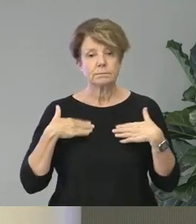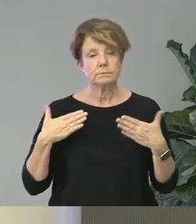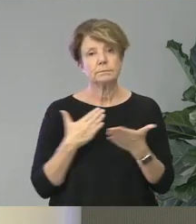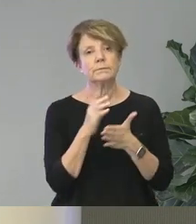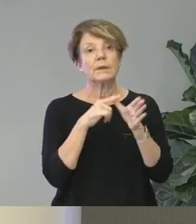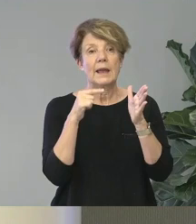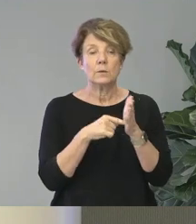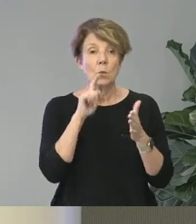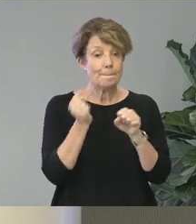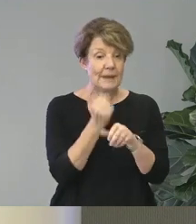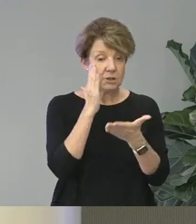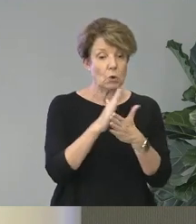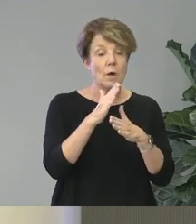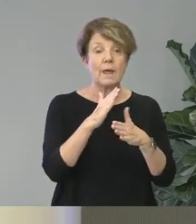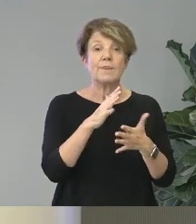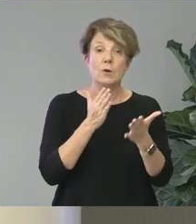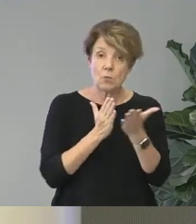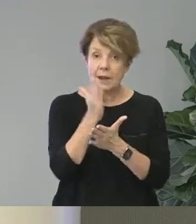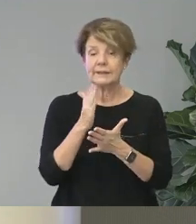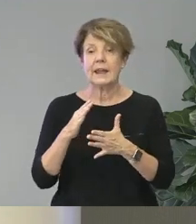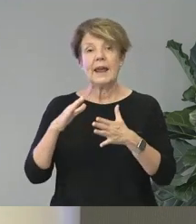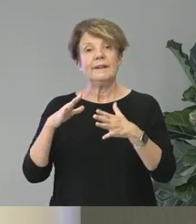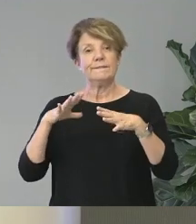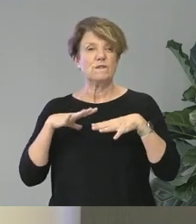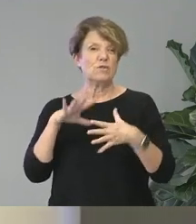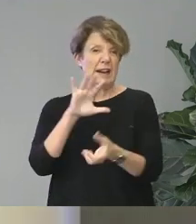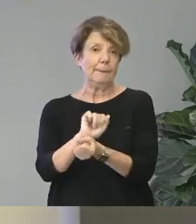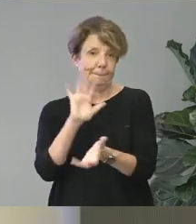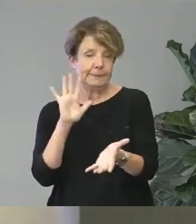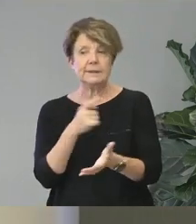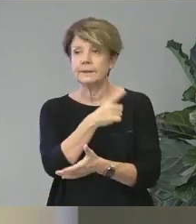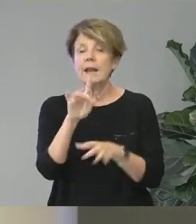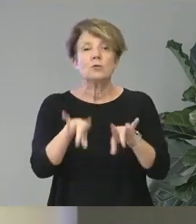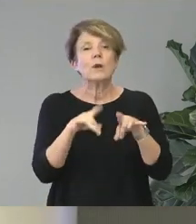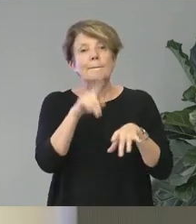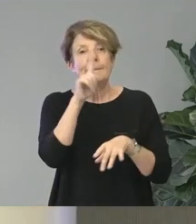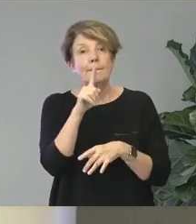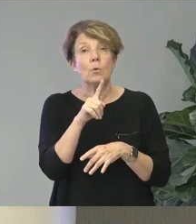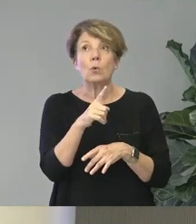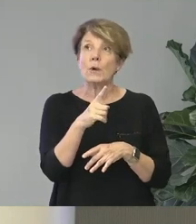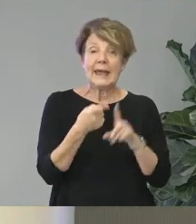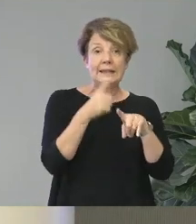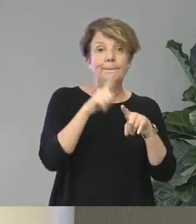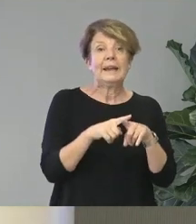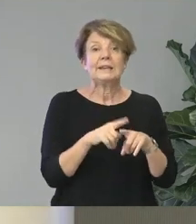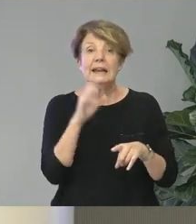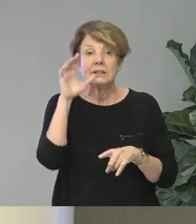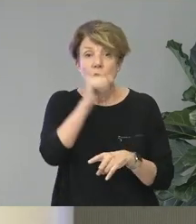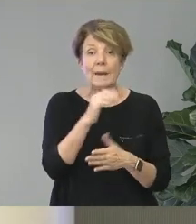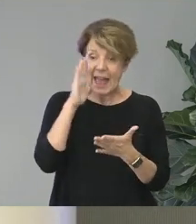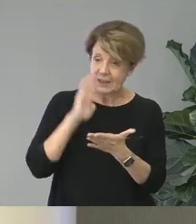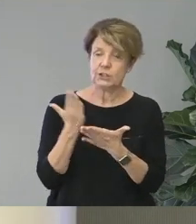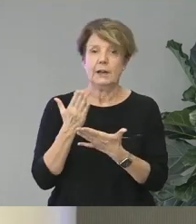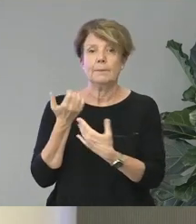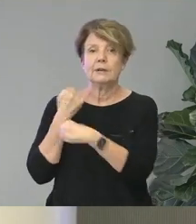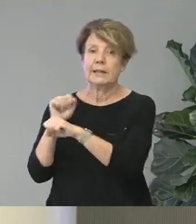would ensure that the rights and freedoms that Australians rightly expect and assume are protected